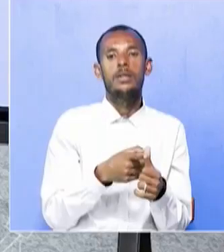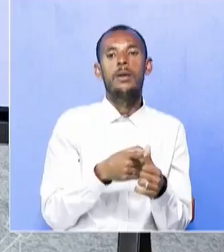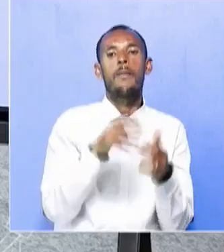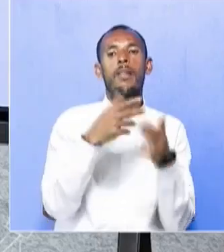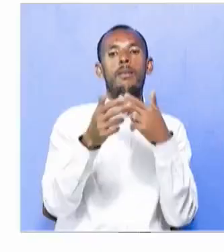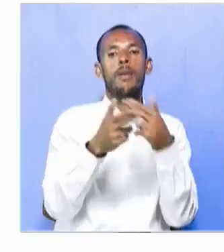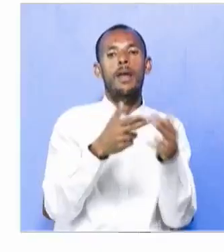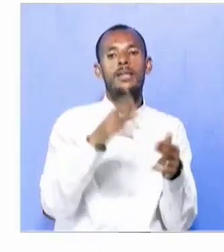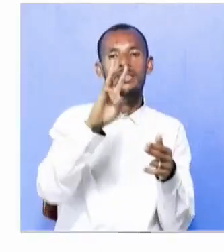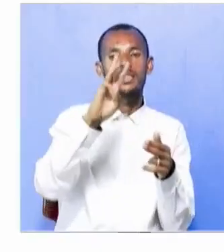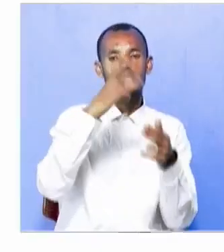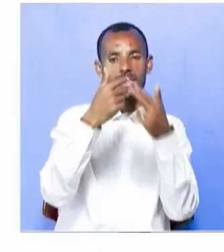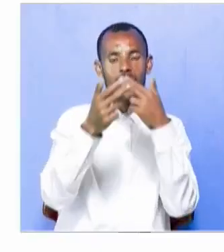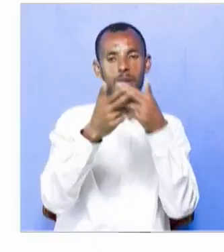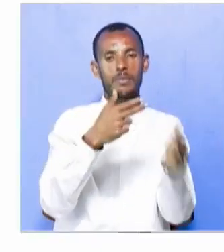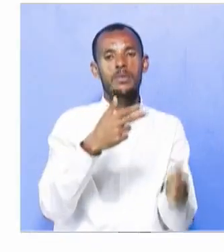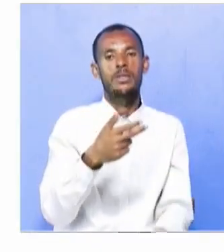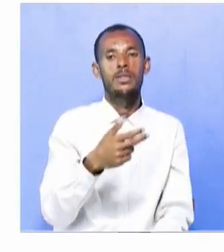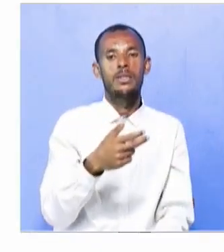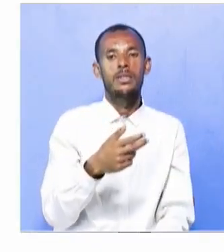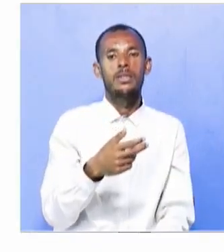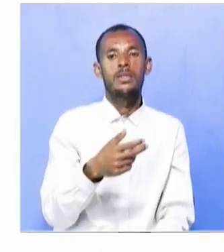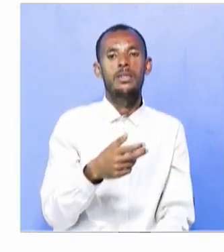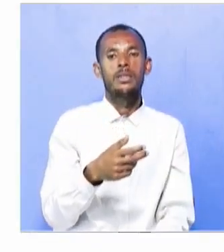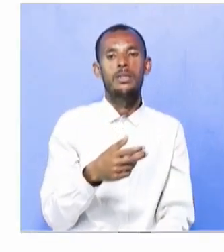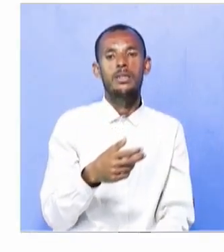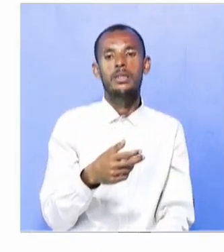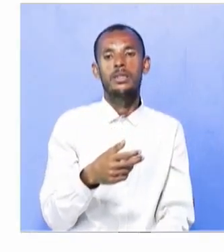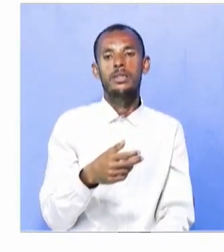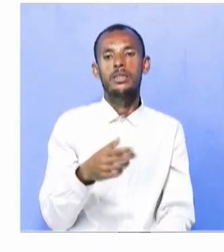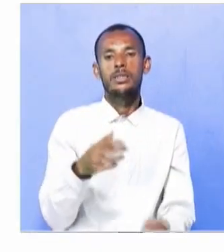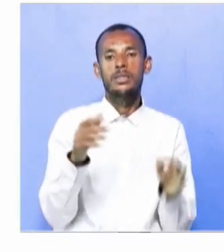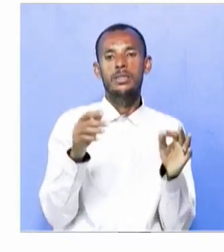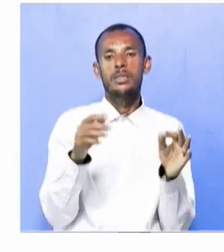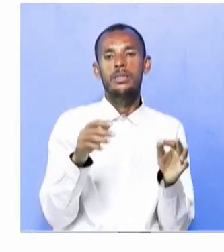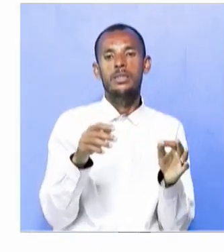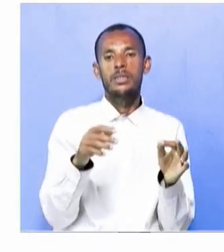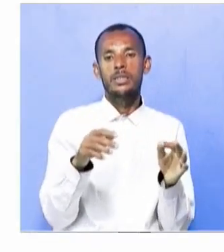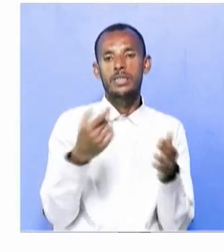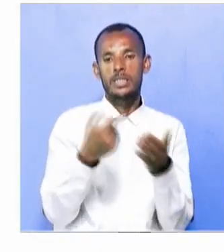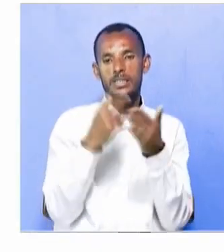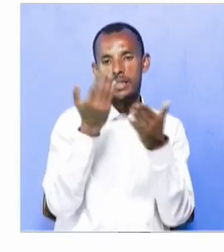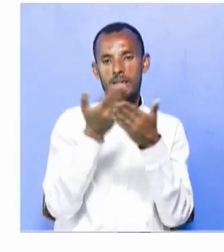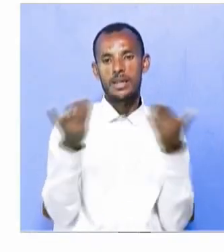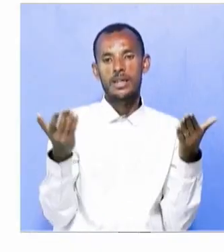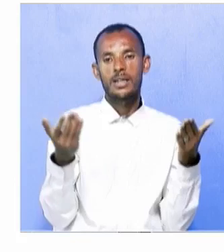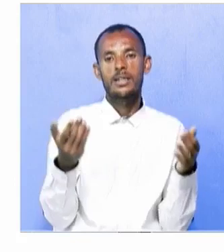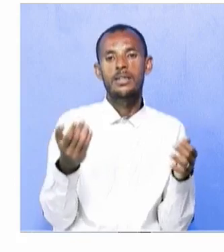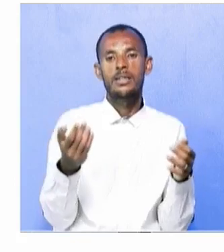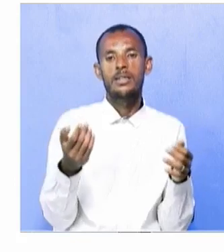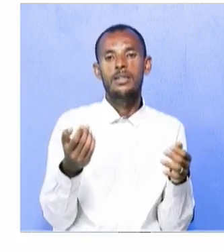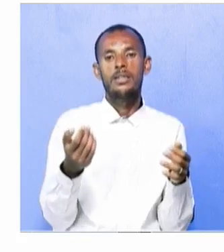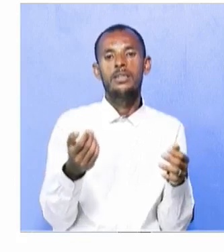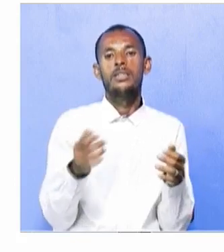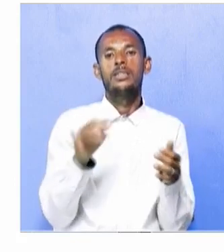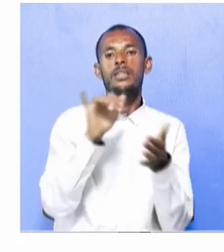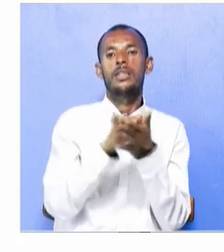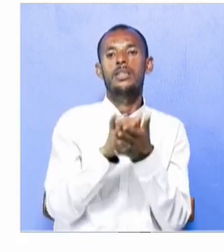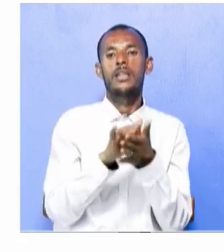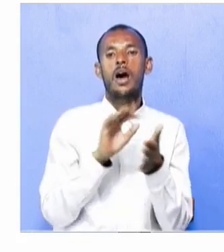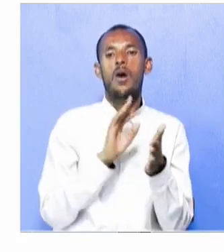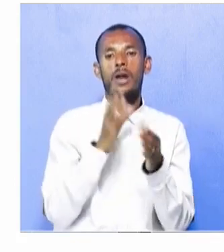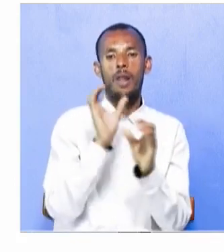multiply 6 times, or you can simplify each of these things, okay, so that